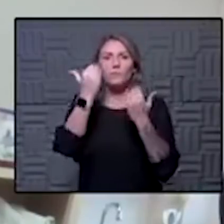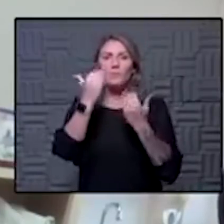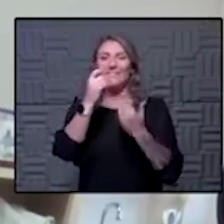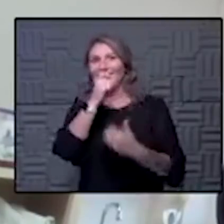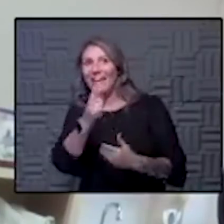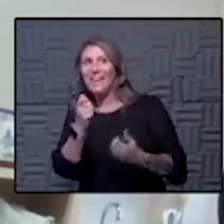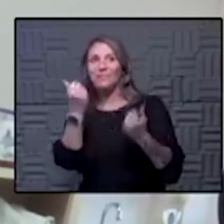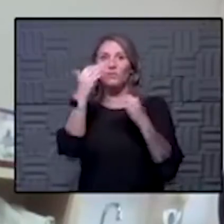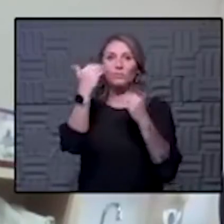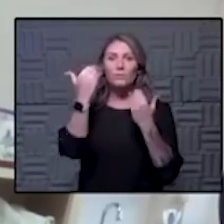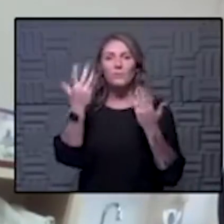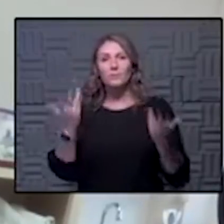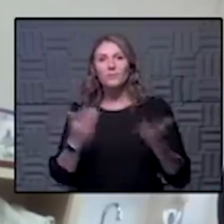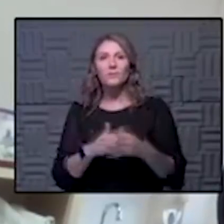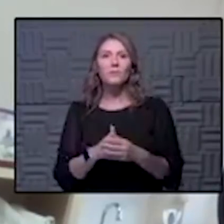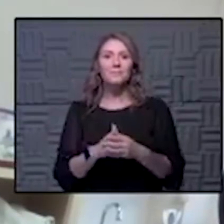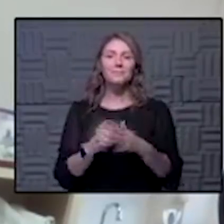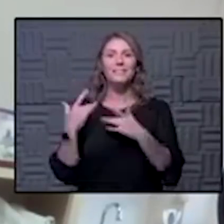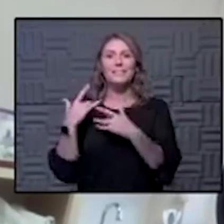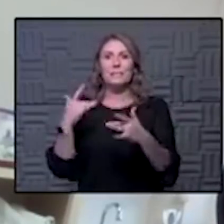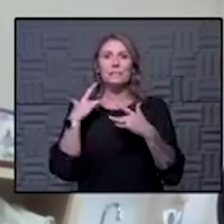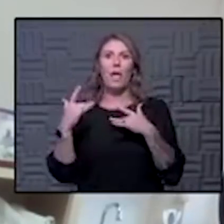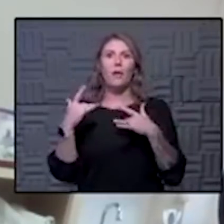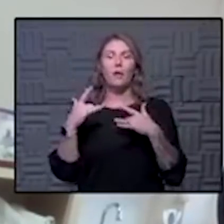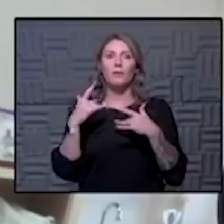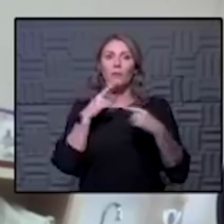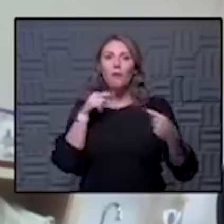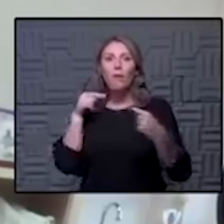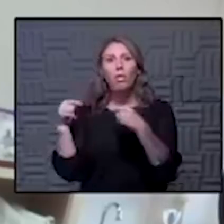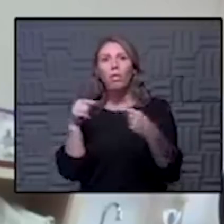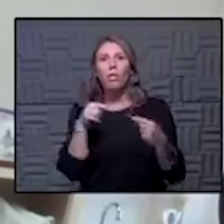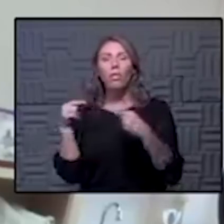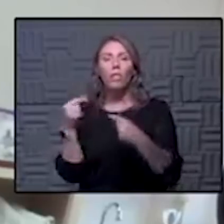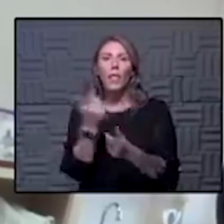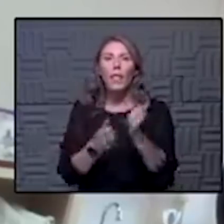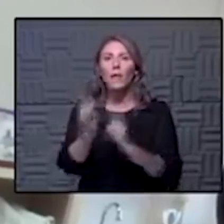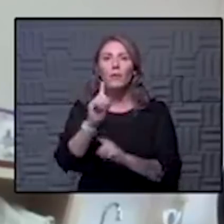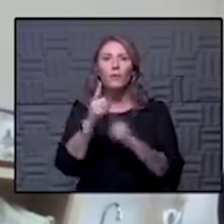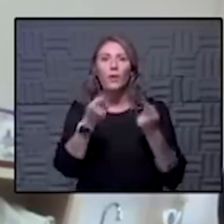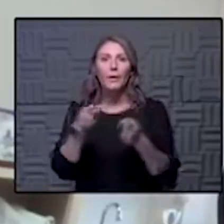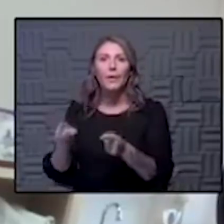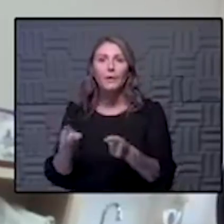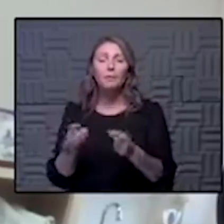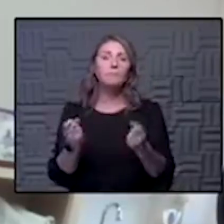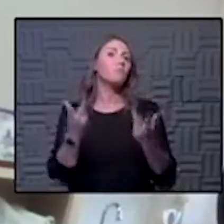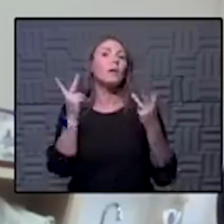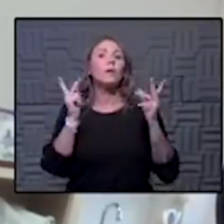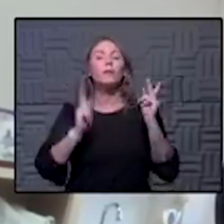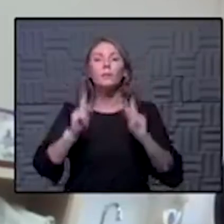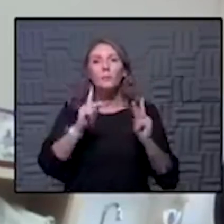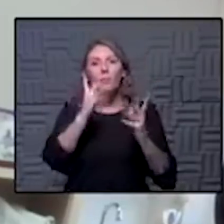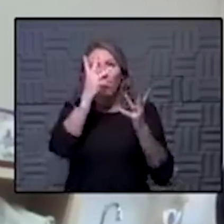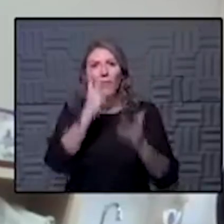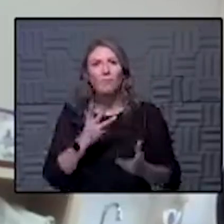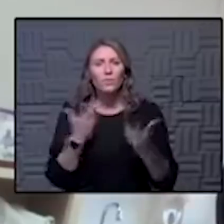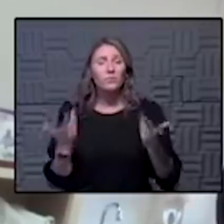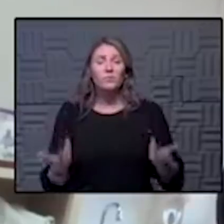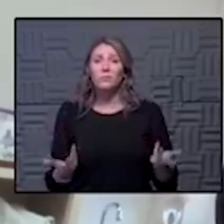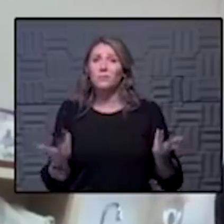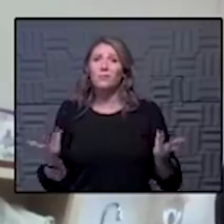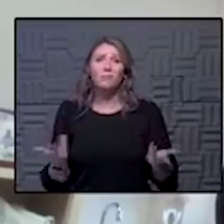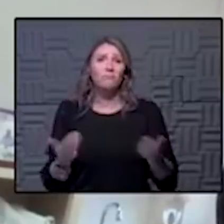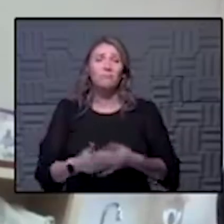restrictive. It's the typical battle we're having everywhere. Still, a lot of people, unfortunately, a lot of people